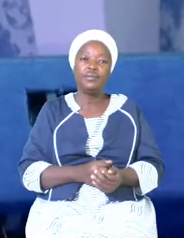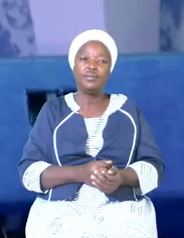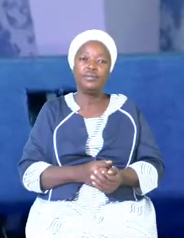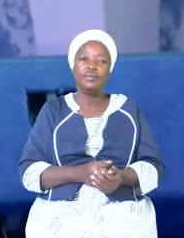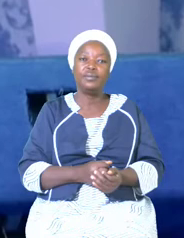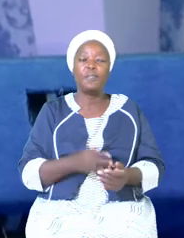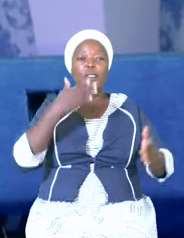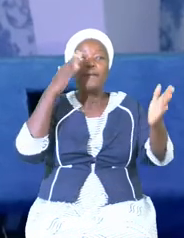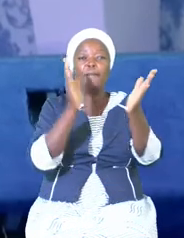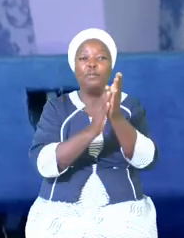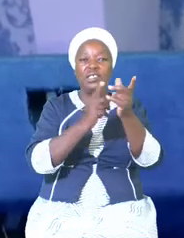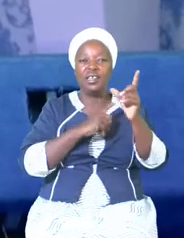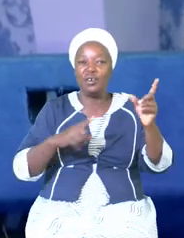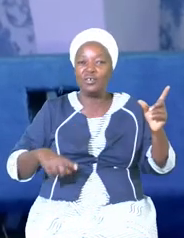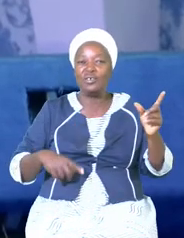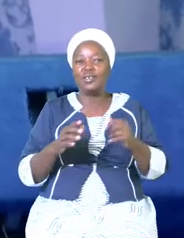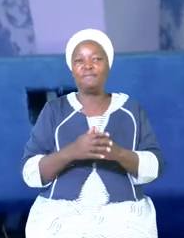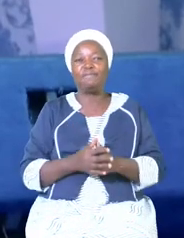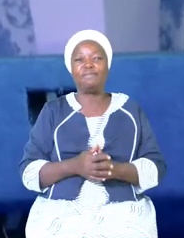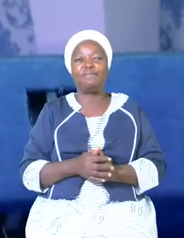Praise the Lord.